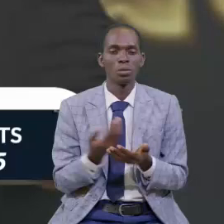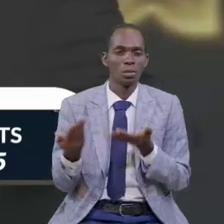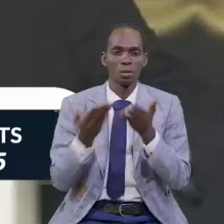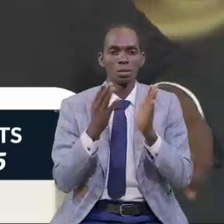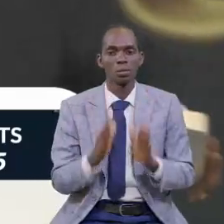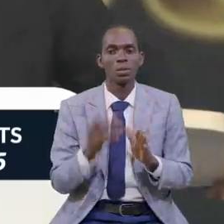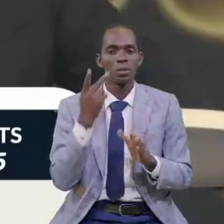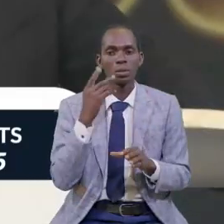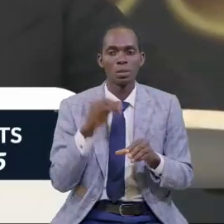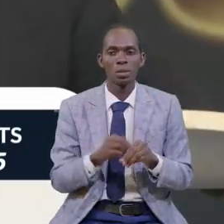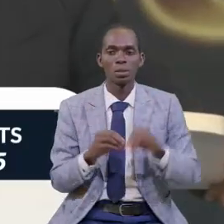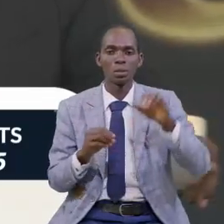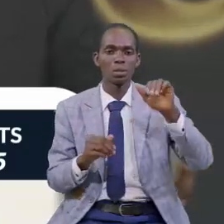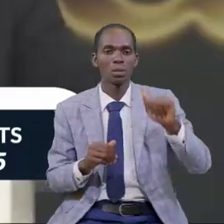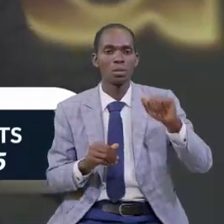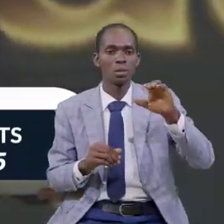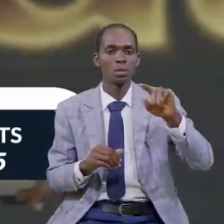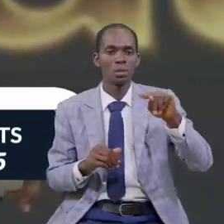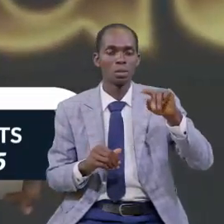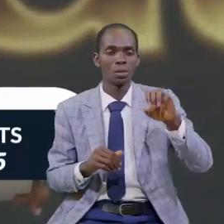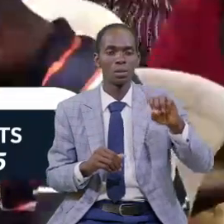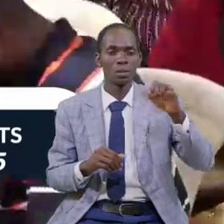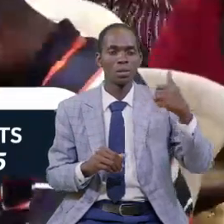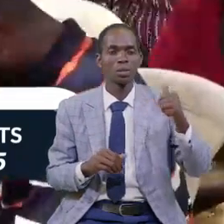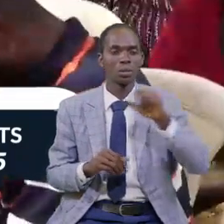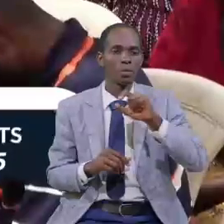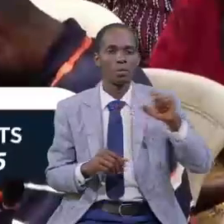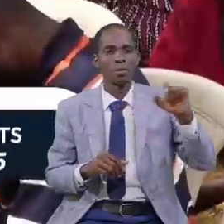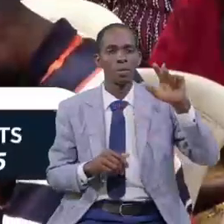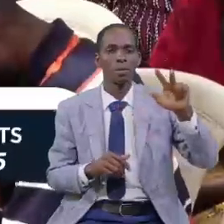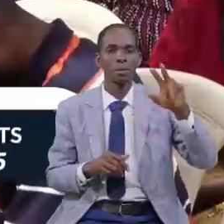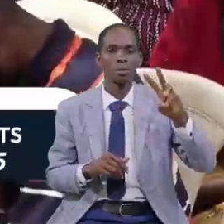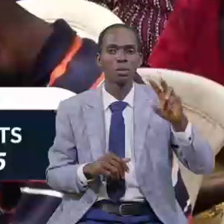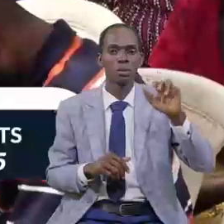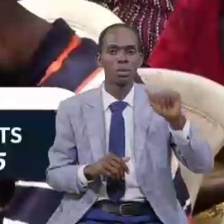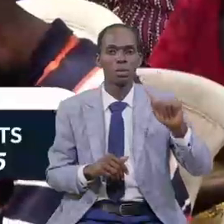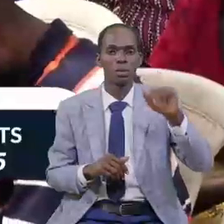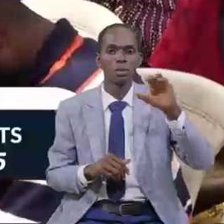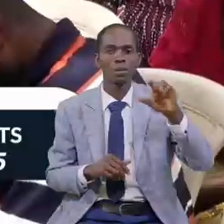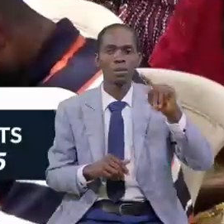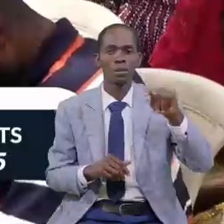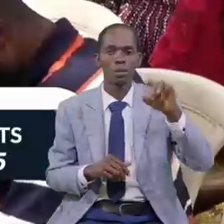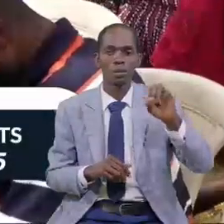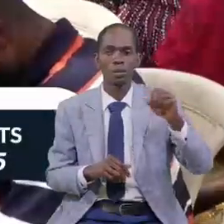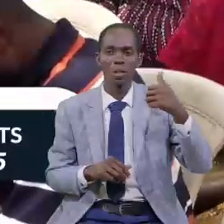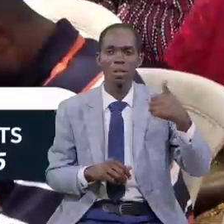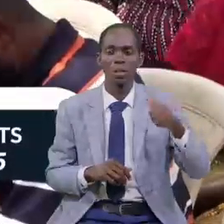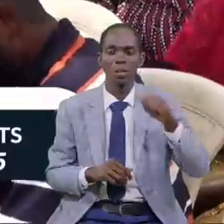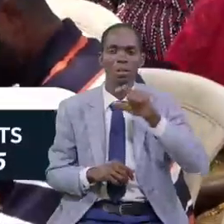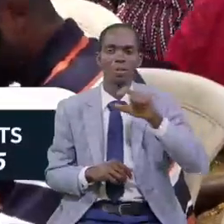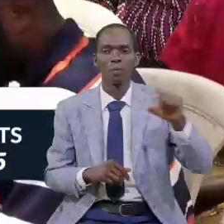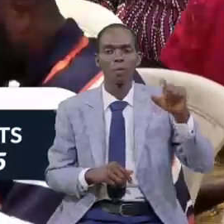10, reading from verse 36. Acts 10, reading from